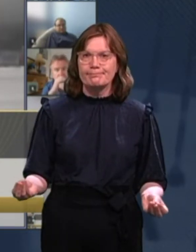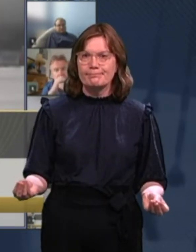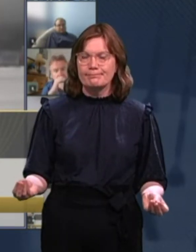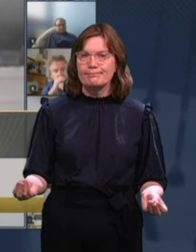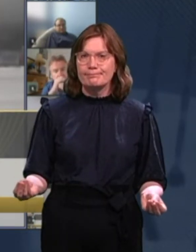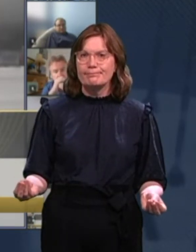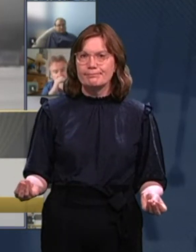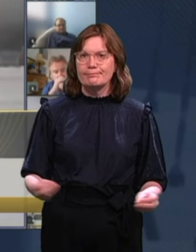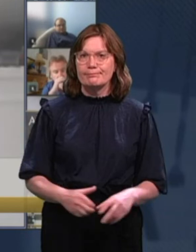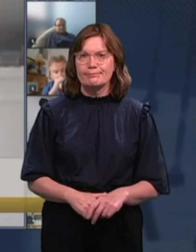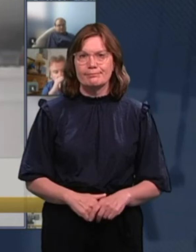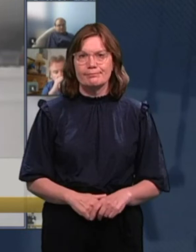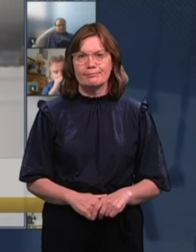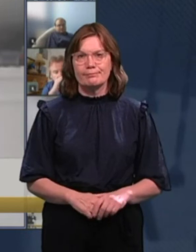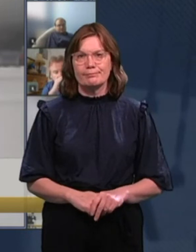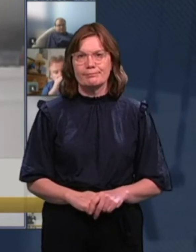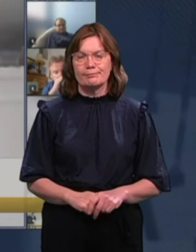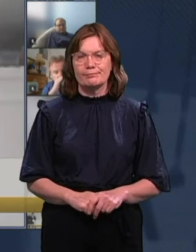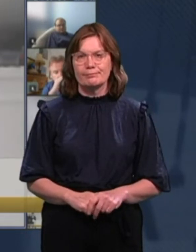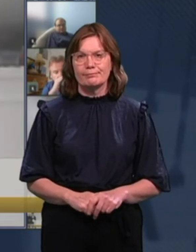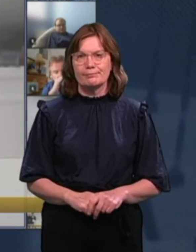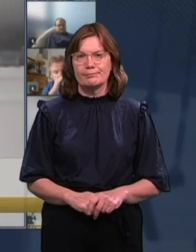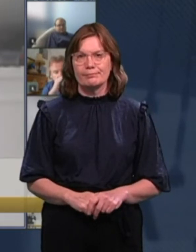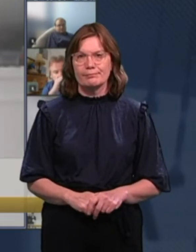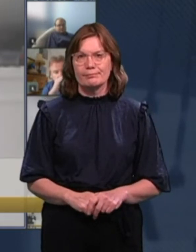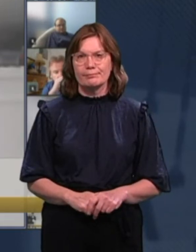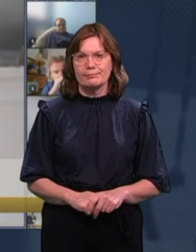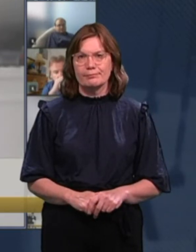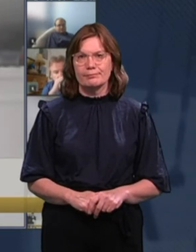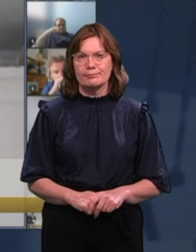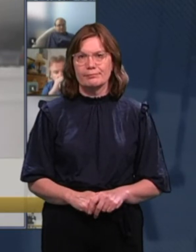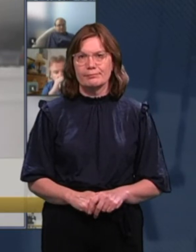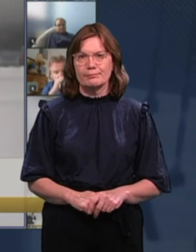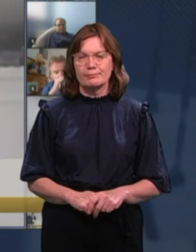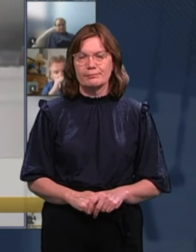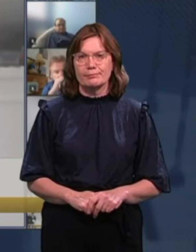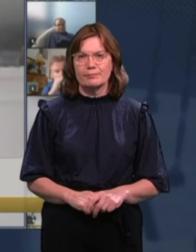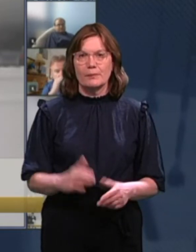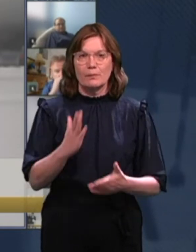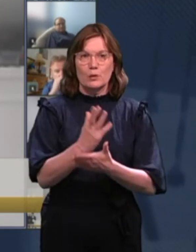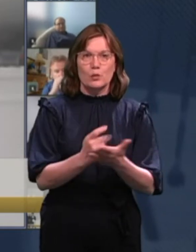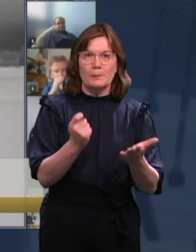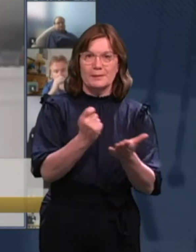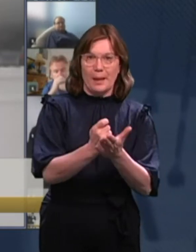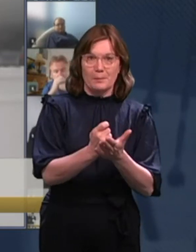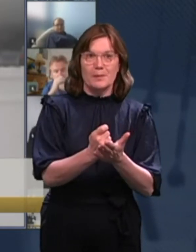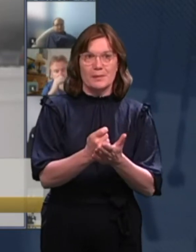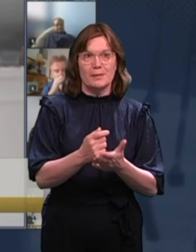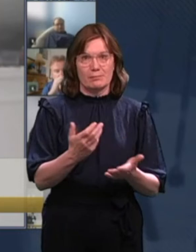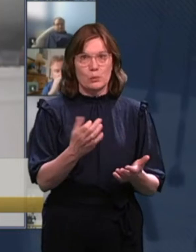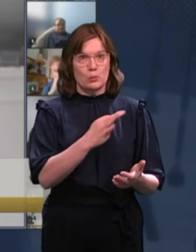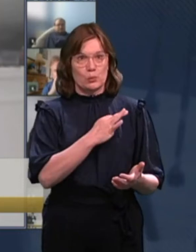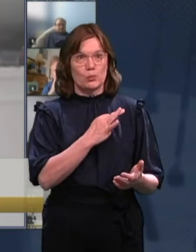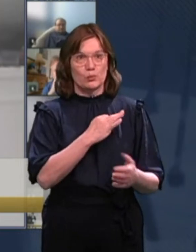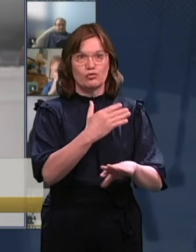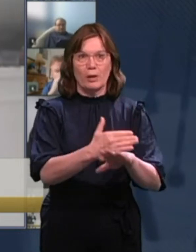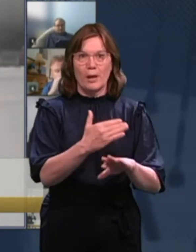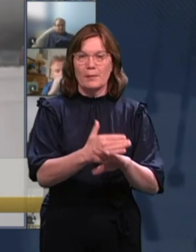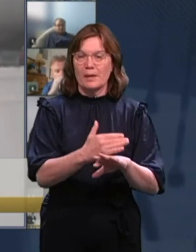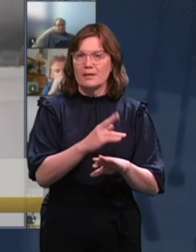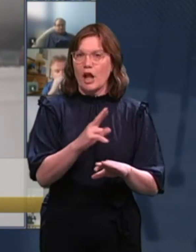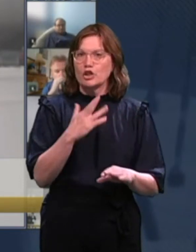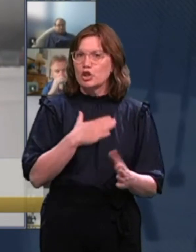in some terms it's you get more from the team, but the problem is you lose the benefits. It's not all about